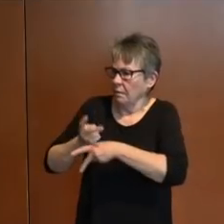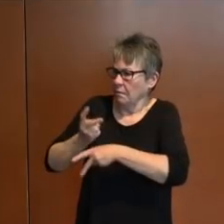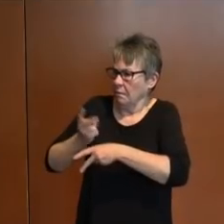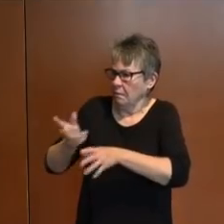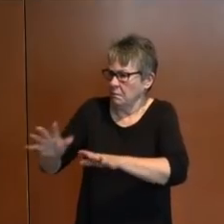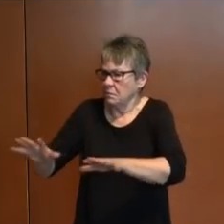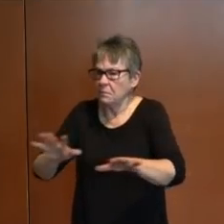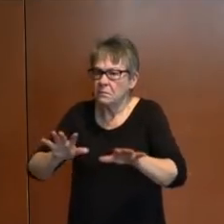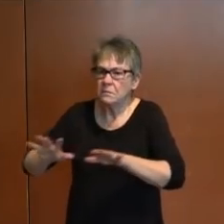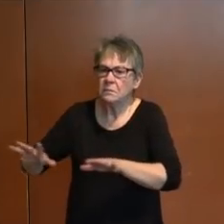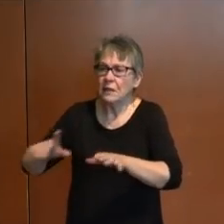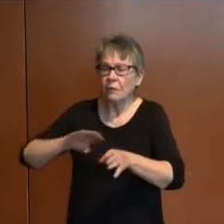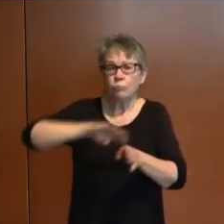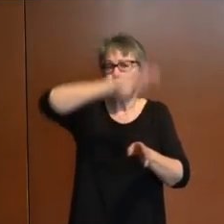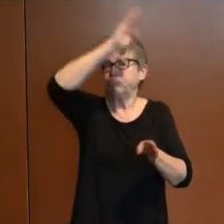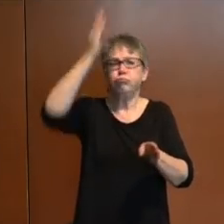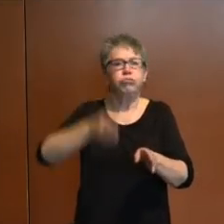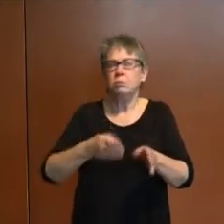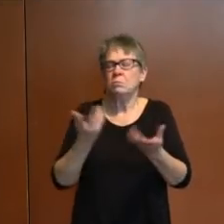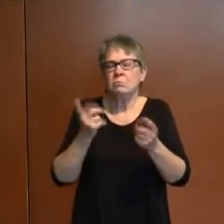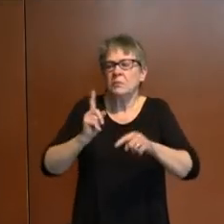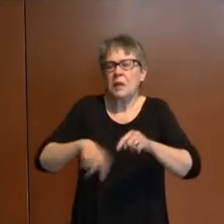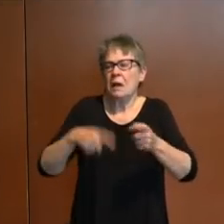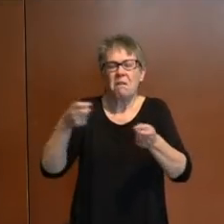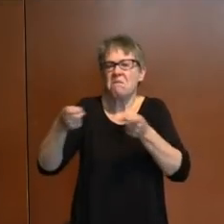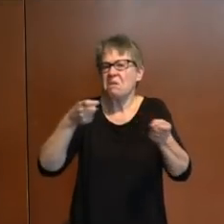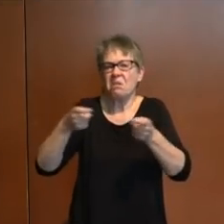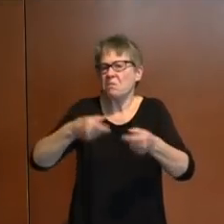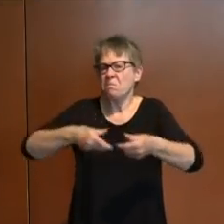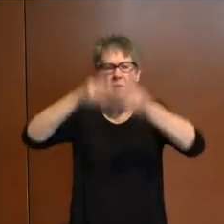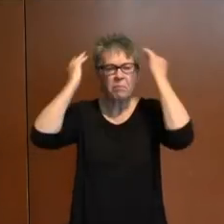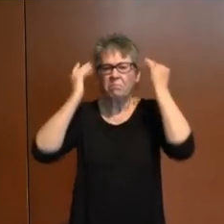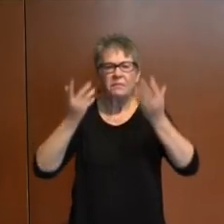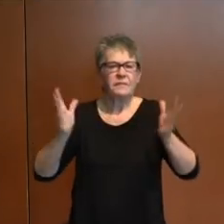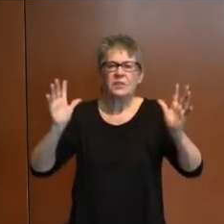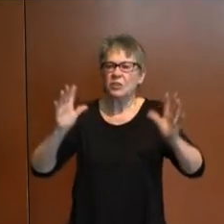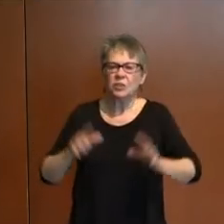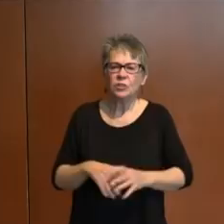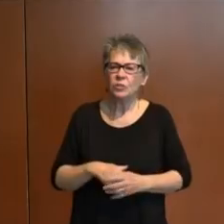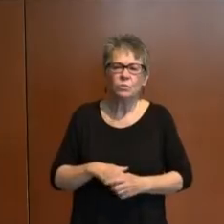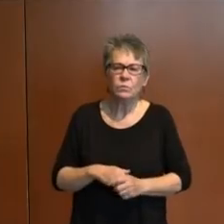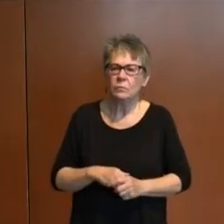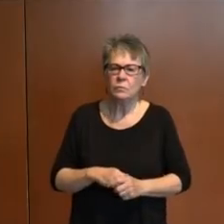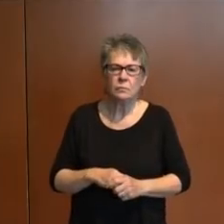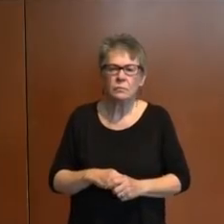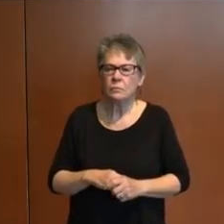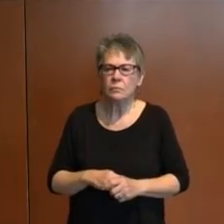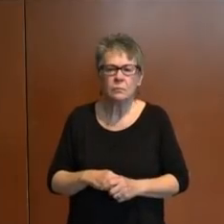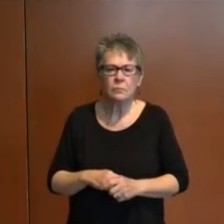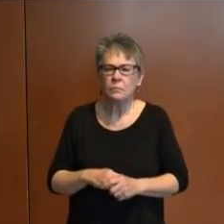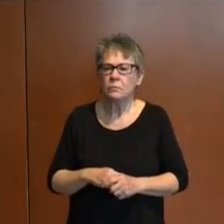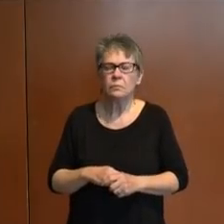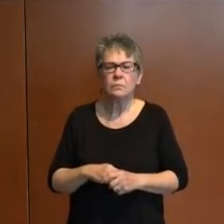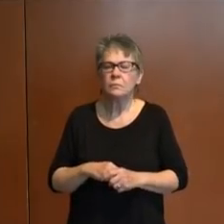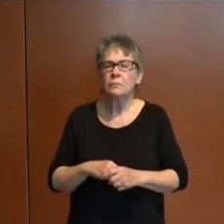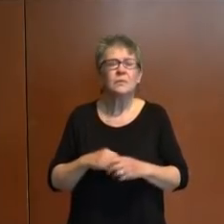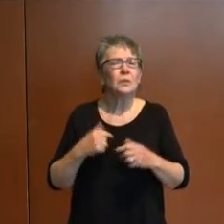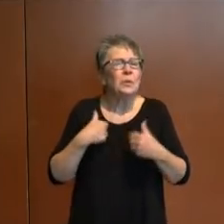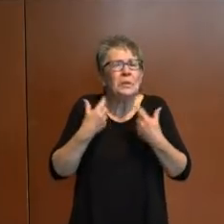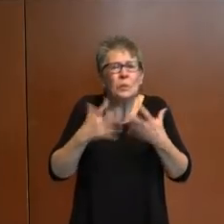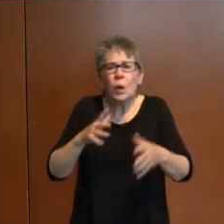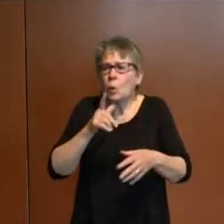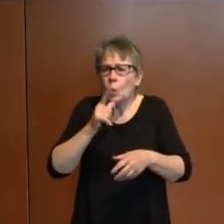hopefully forever, but certainly for as long as possible, the sorts of trade-offs, the awful trade-offs that Judy refers